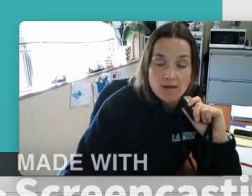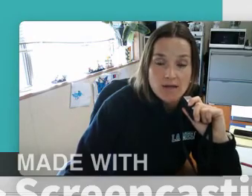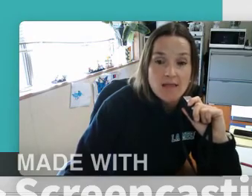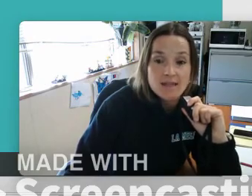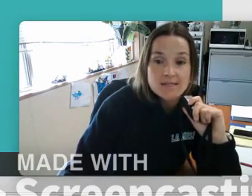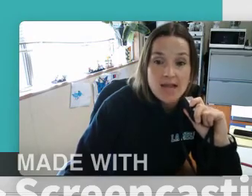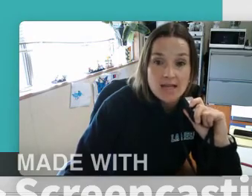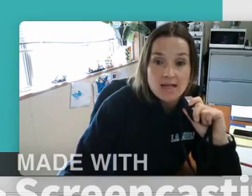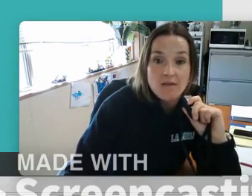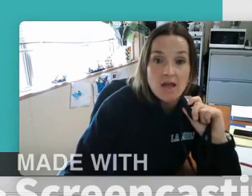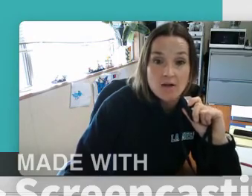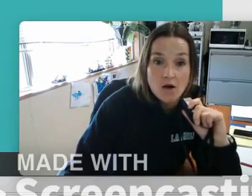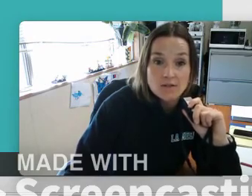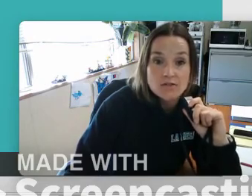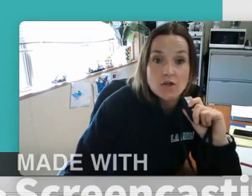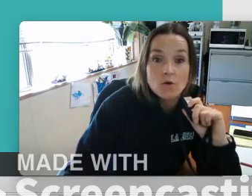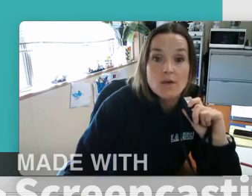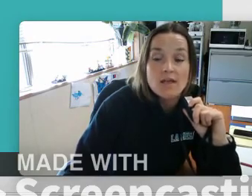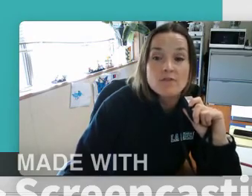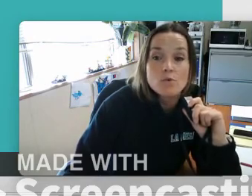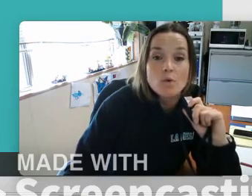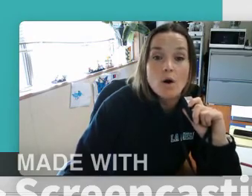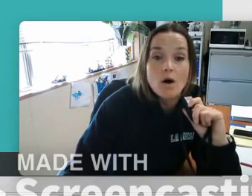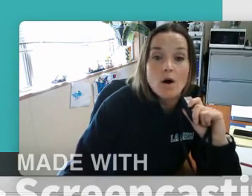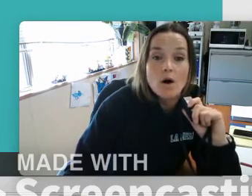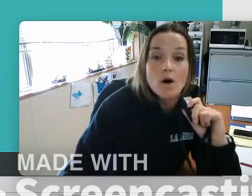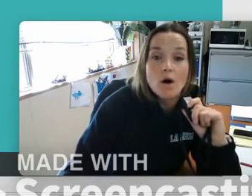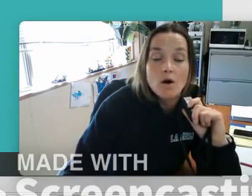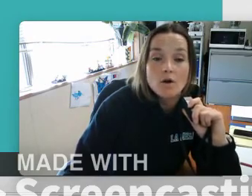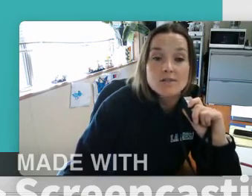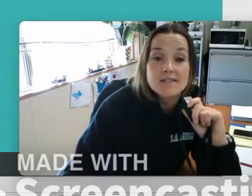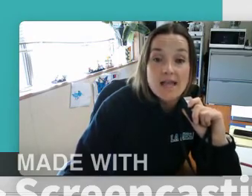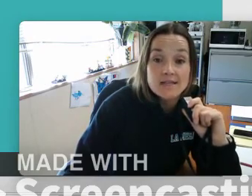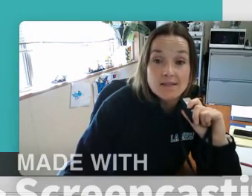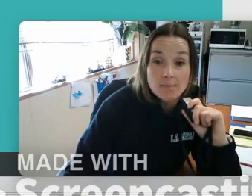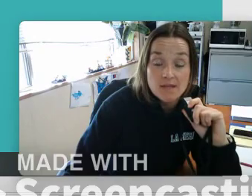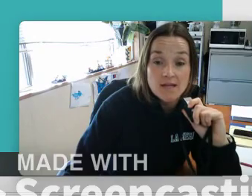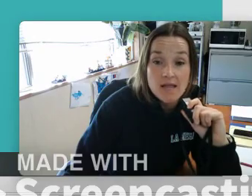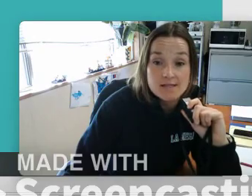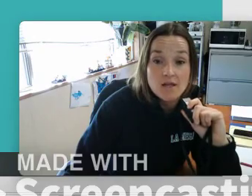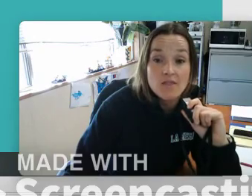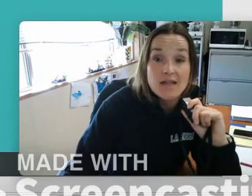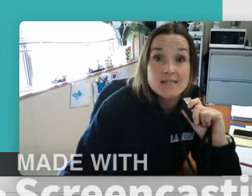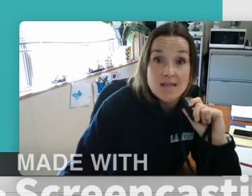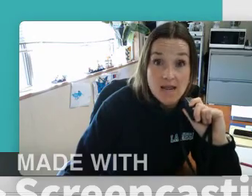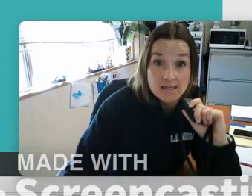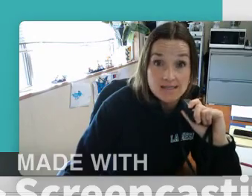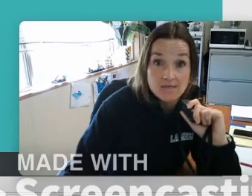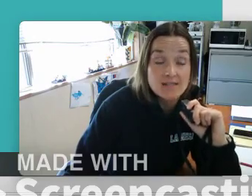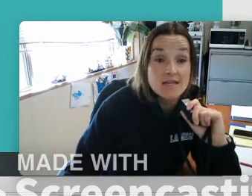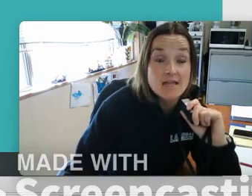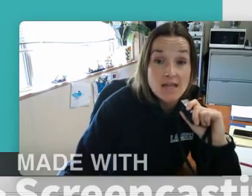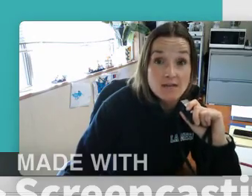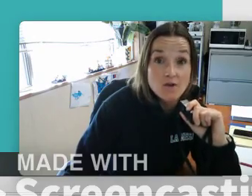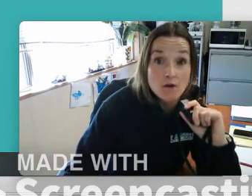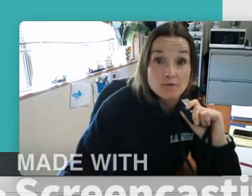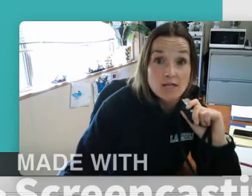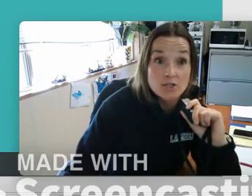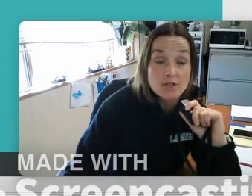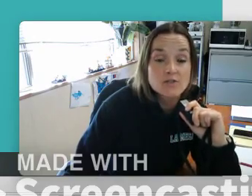9, and that's negative and nod. So if you are saying something in ASL that is negative, it has a